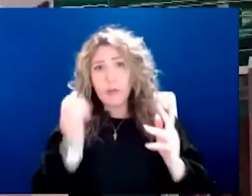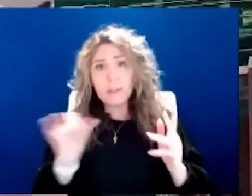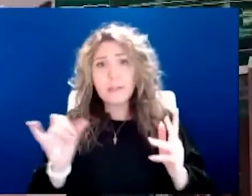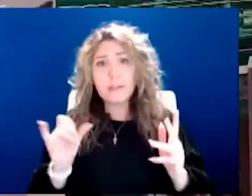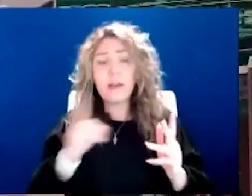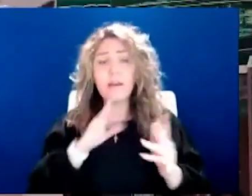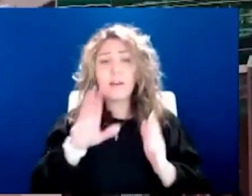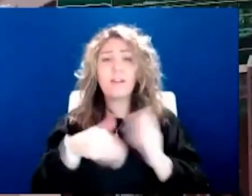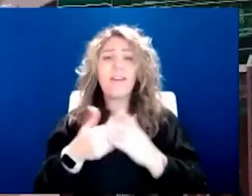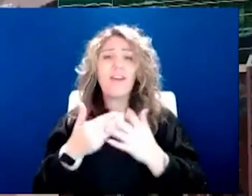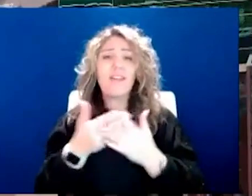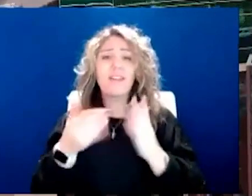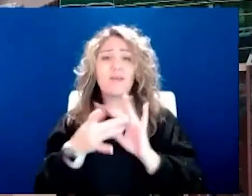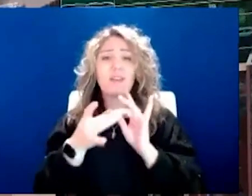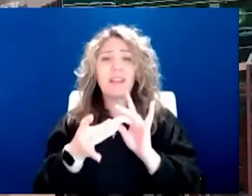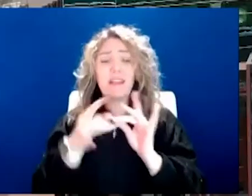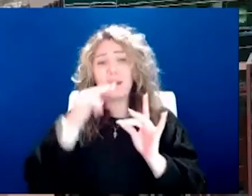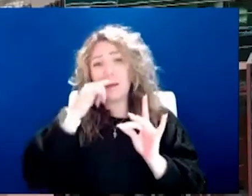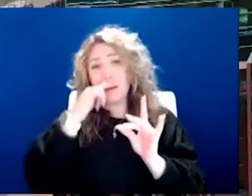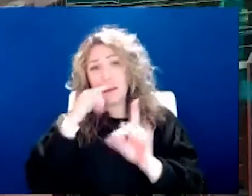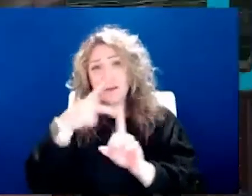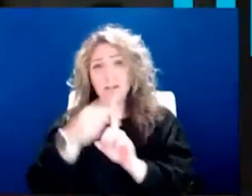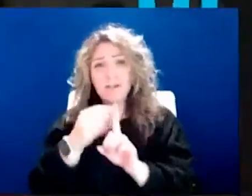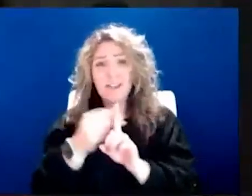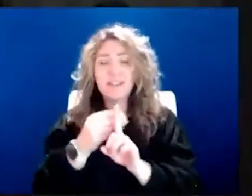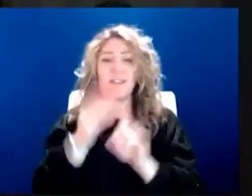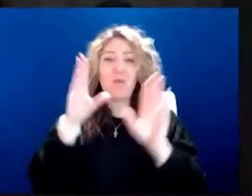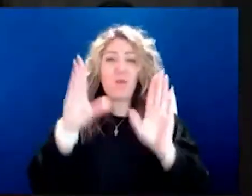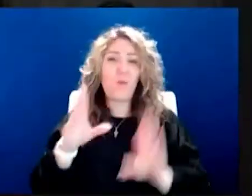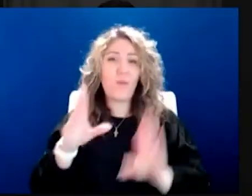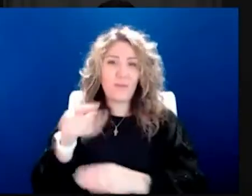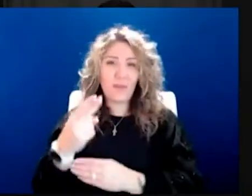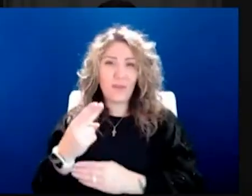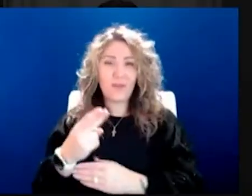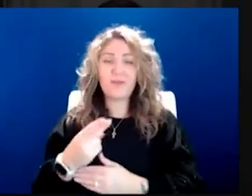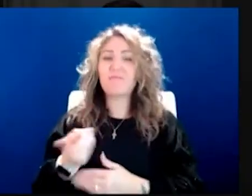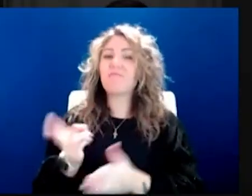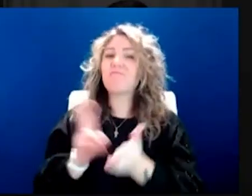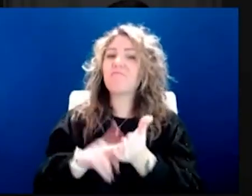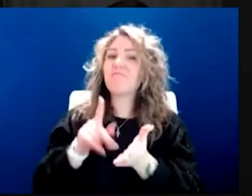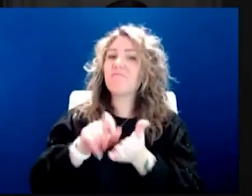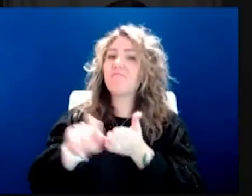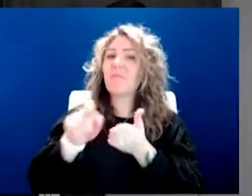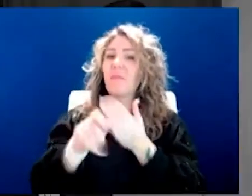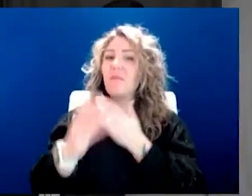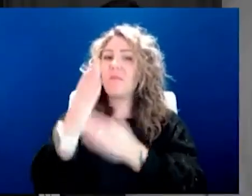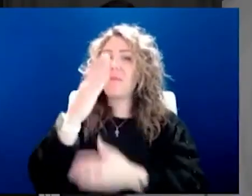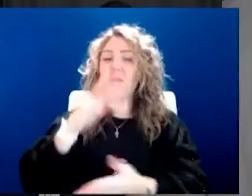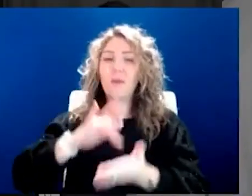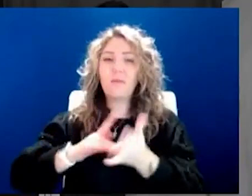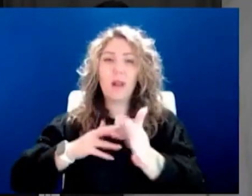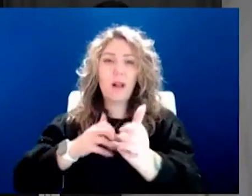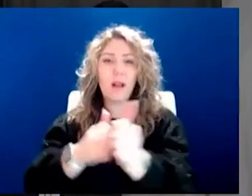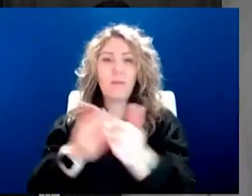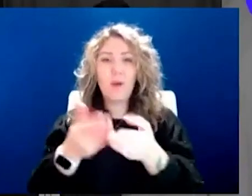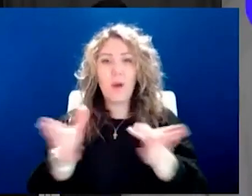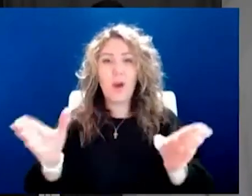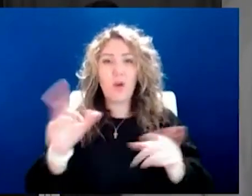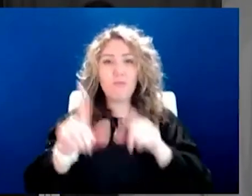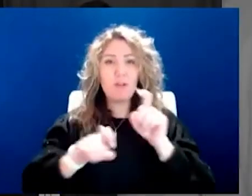tomorrow on vaccines. So join us tomorrow at 8. Have a great Thursday. Subscribe to our morning medical update and open mics